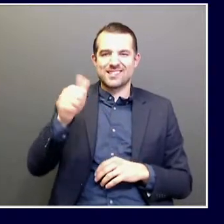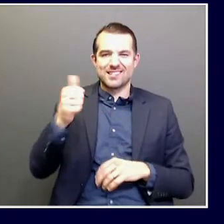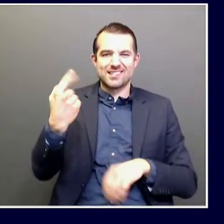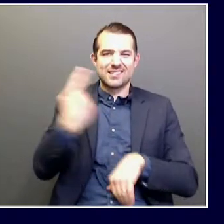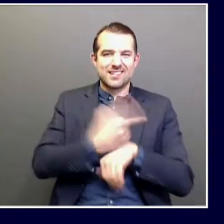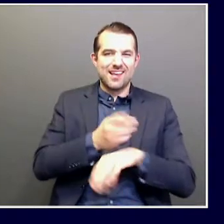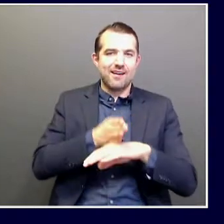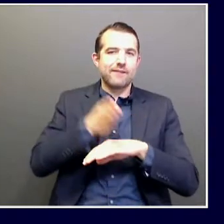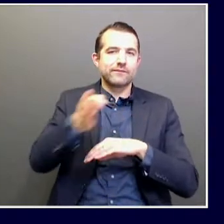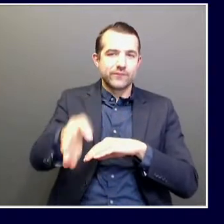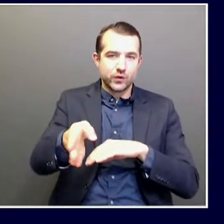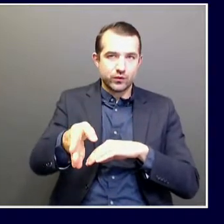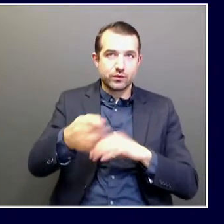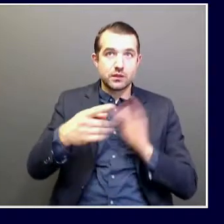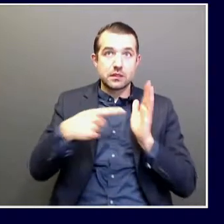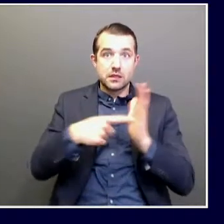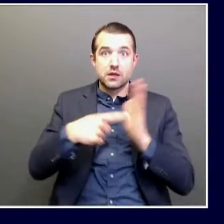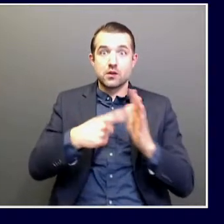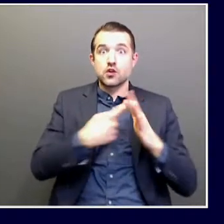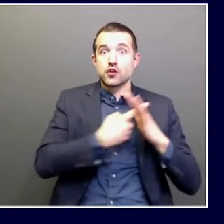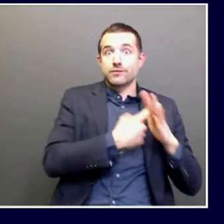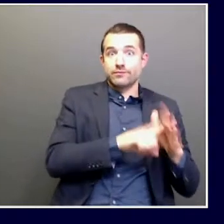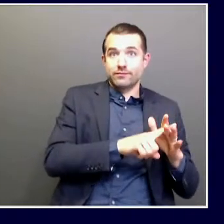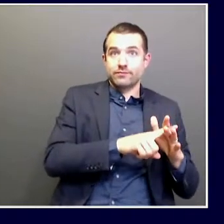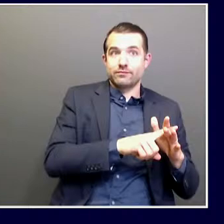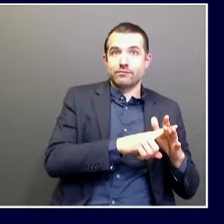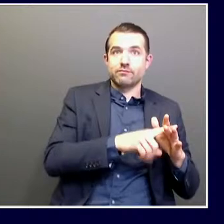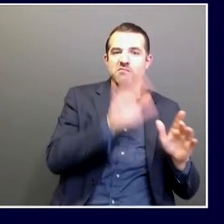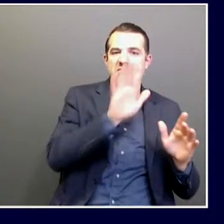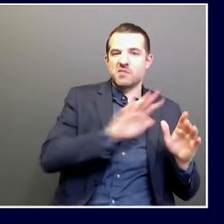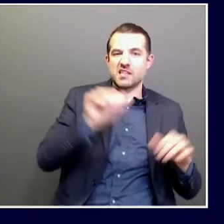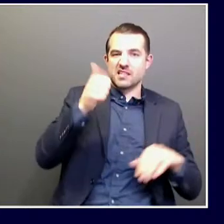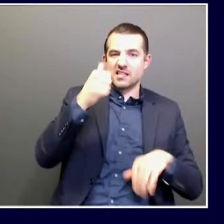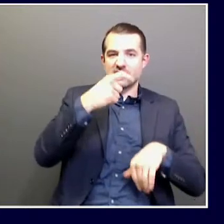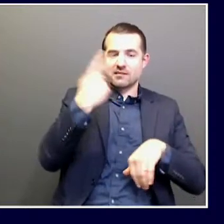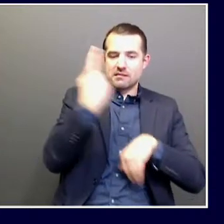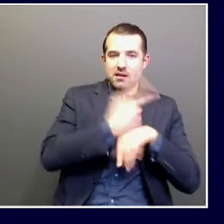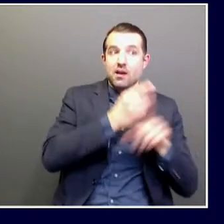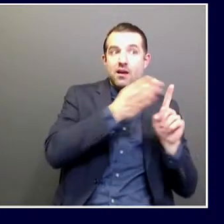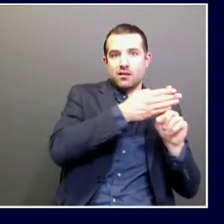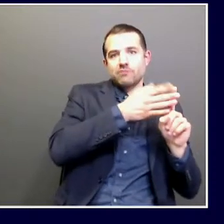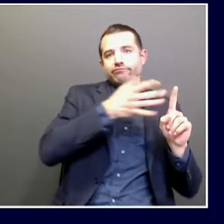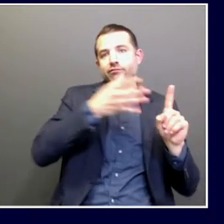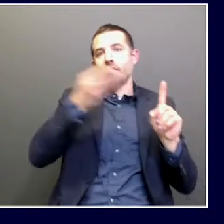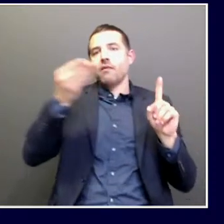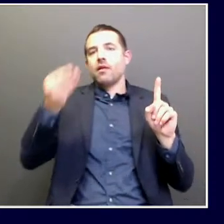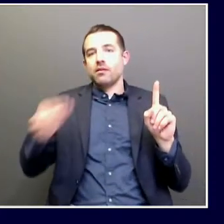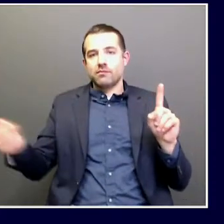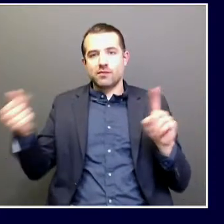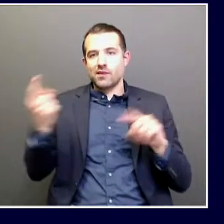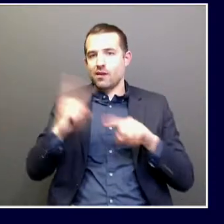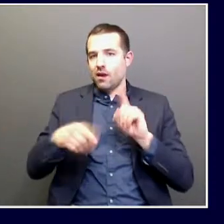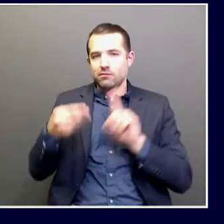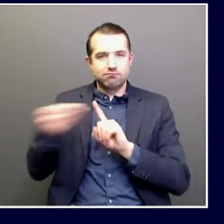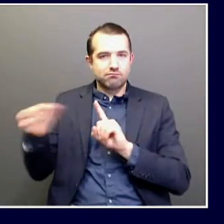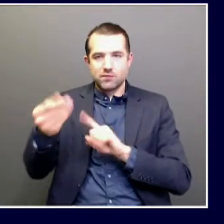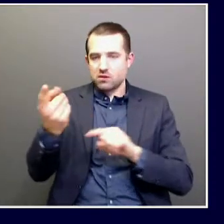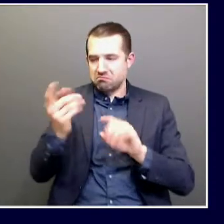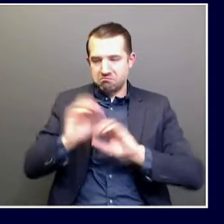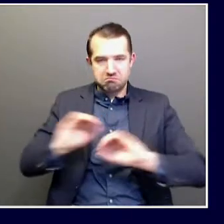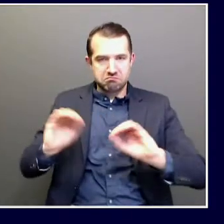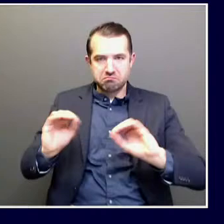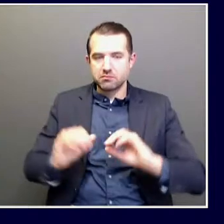onset. It's not a hard and fast rule. And there are some caveats, all of which are available on the